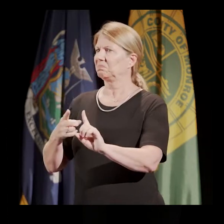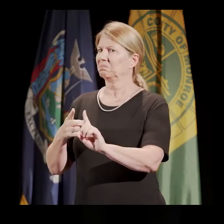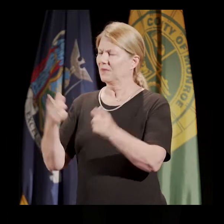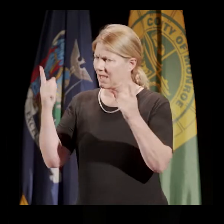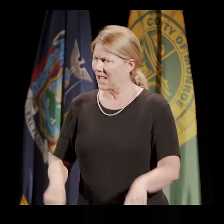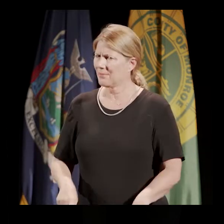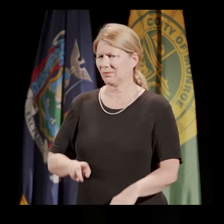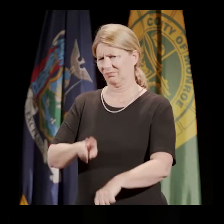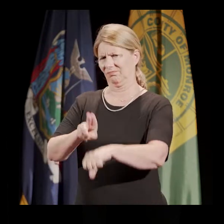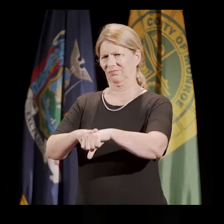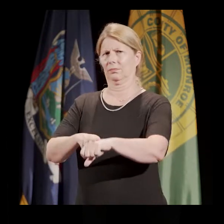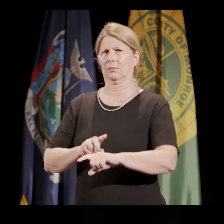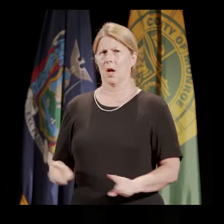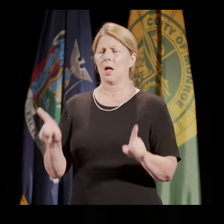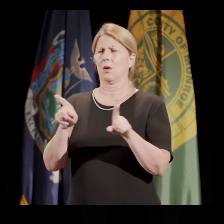day,